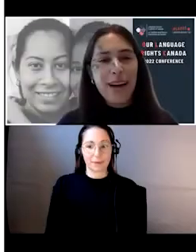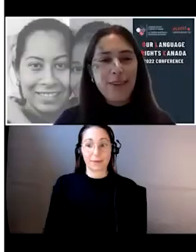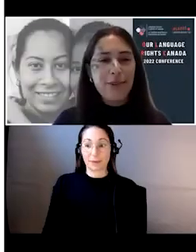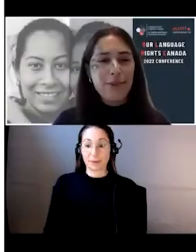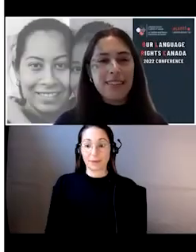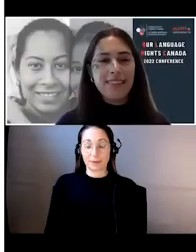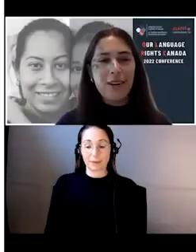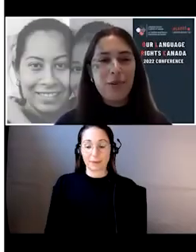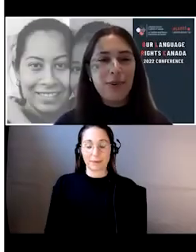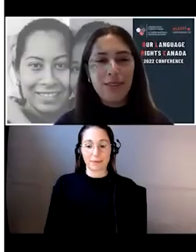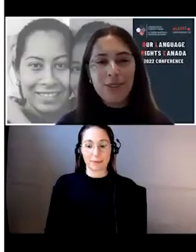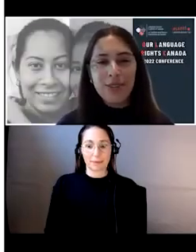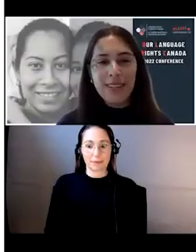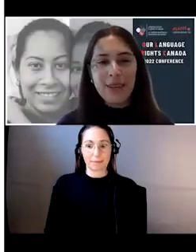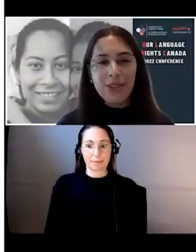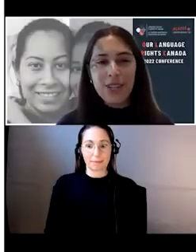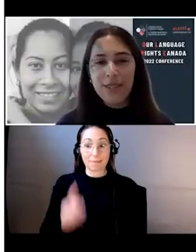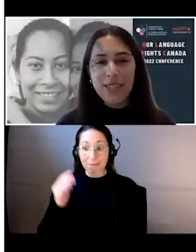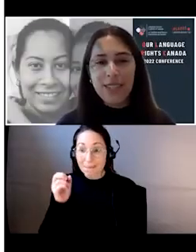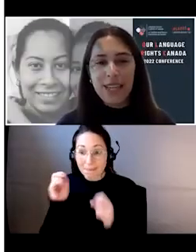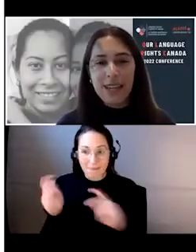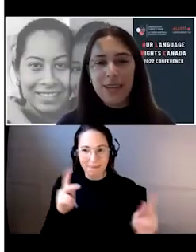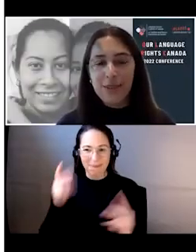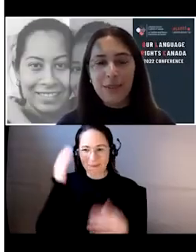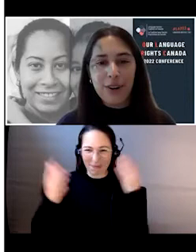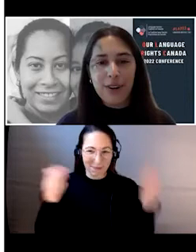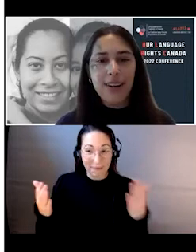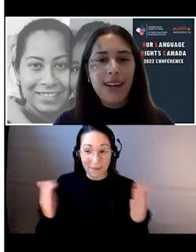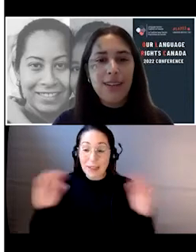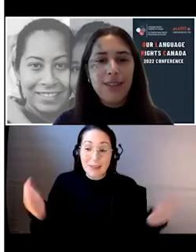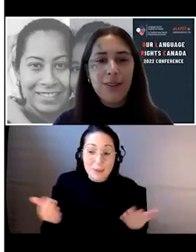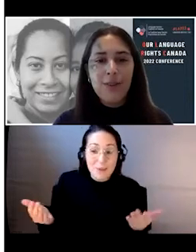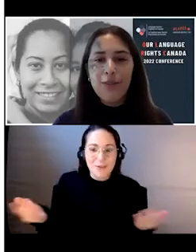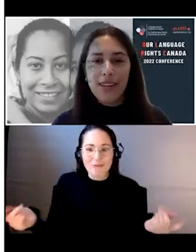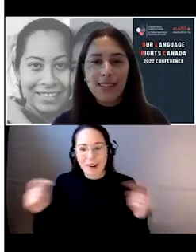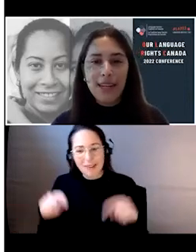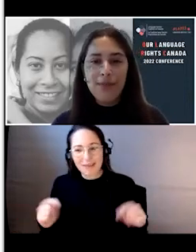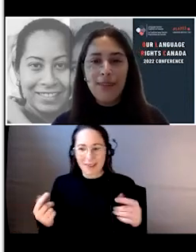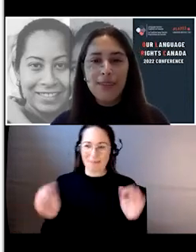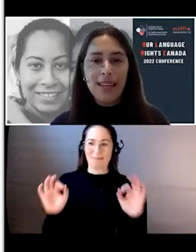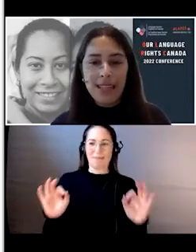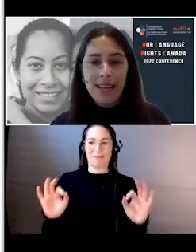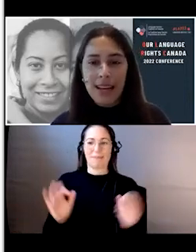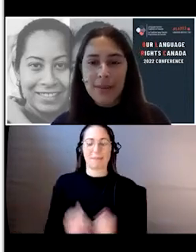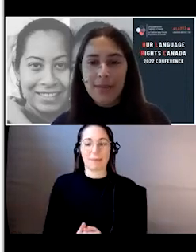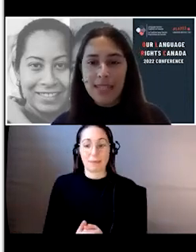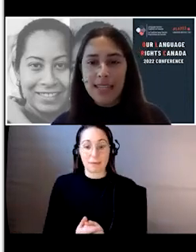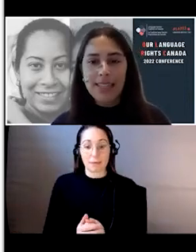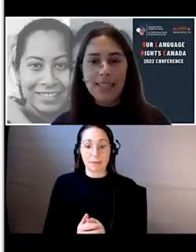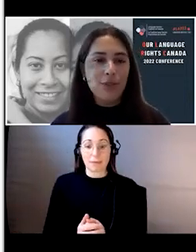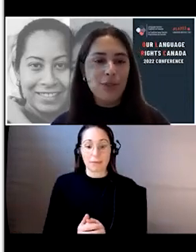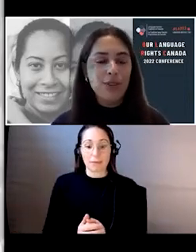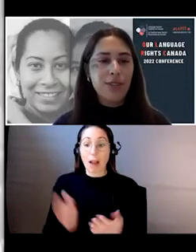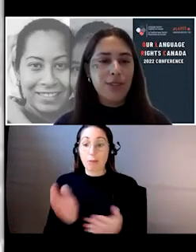Welcome back, everyone. I hope you're all enjoying Language Advocacy Day so far. So for our next segment, I am